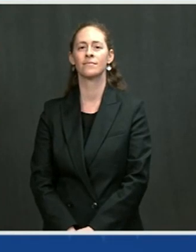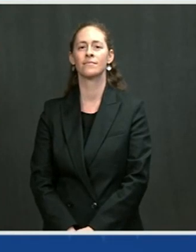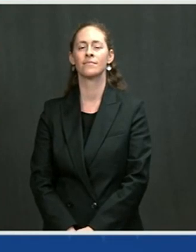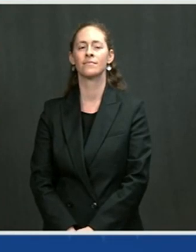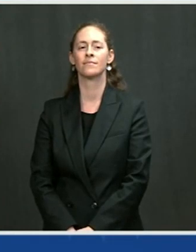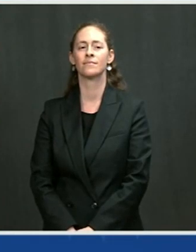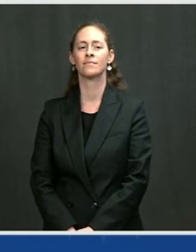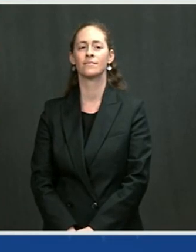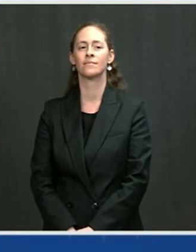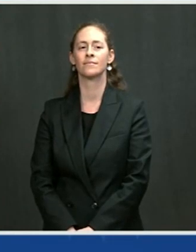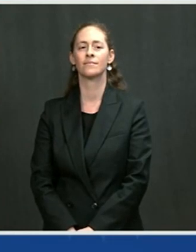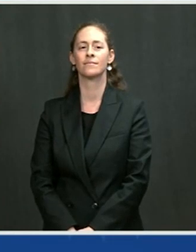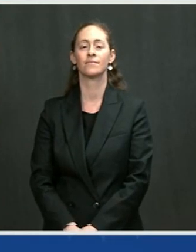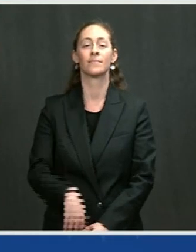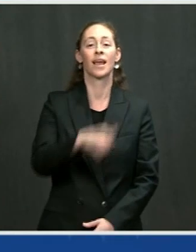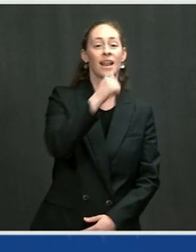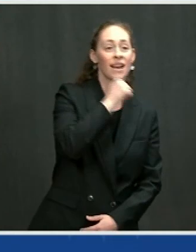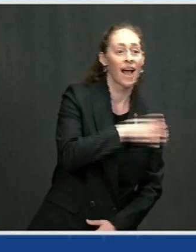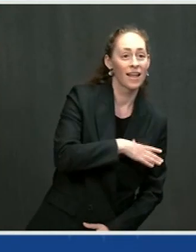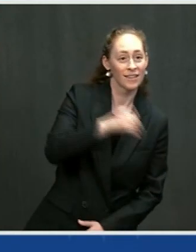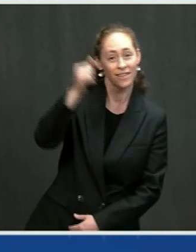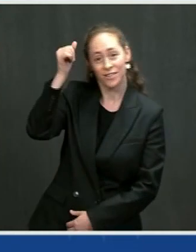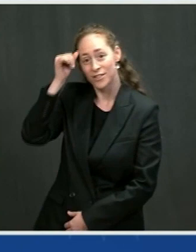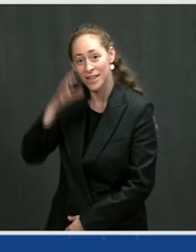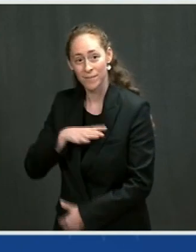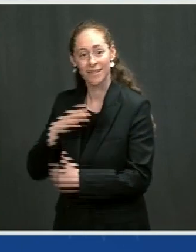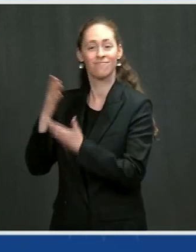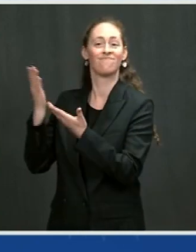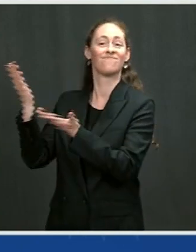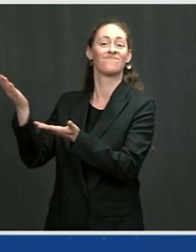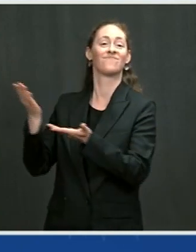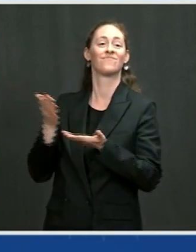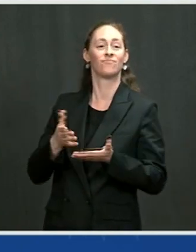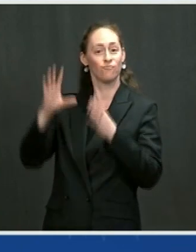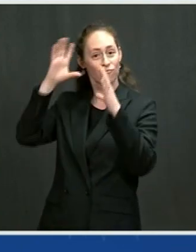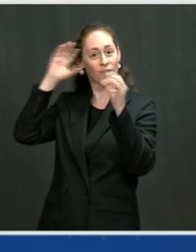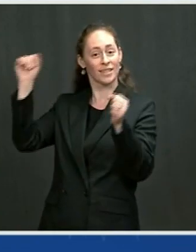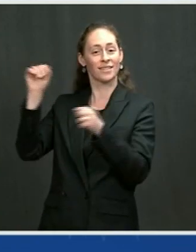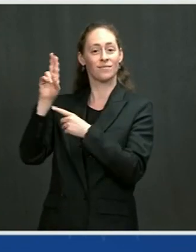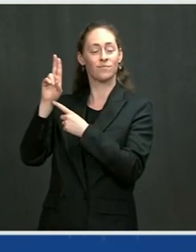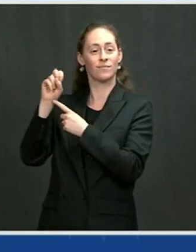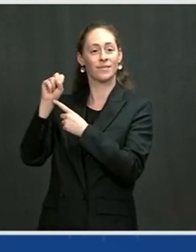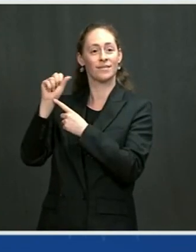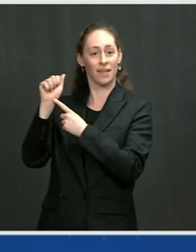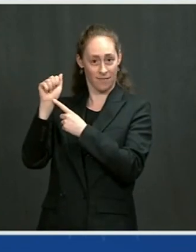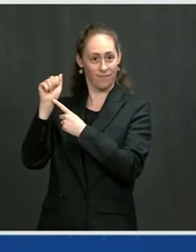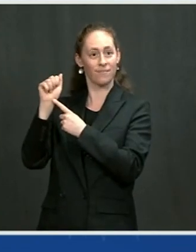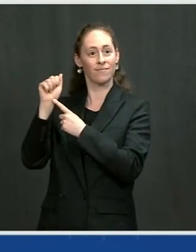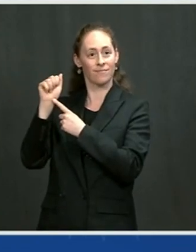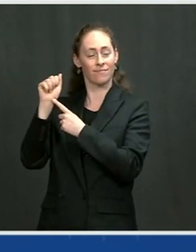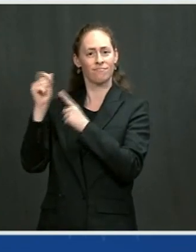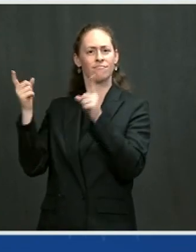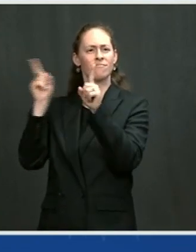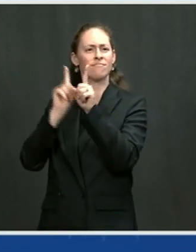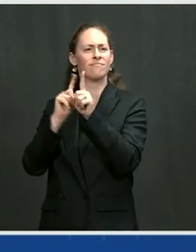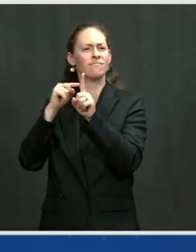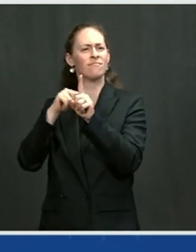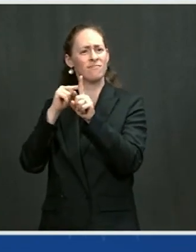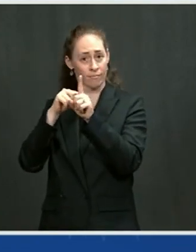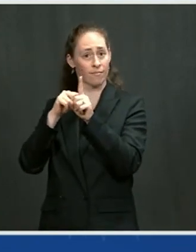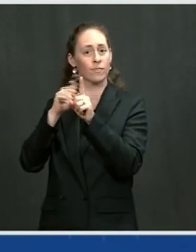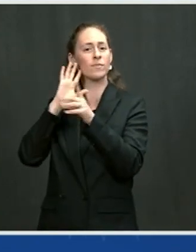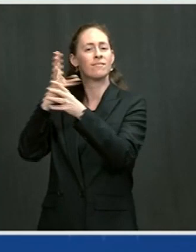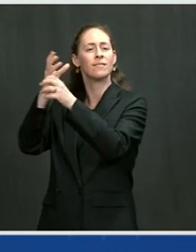Ladies and gentlemen, the President of the United States, accompanied by Medal of Honor recipient Colonel Ralph